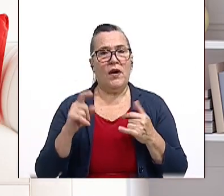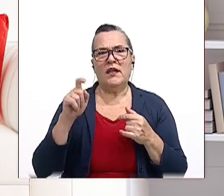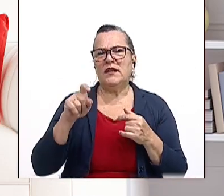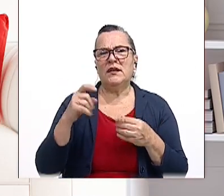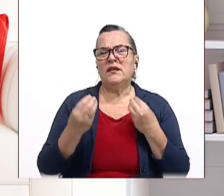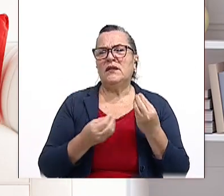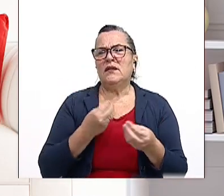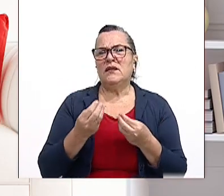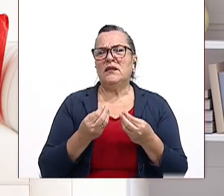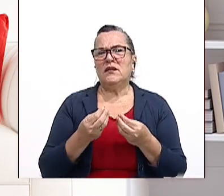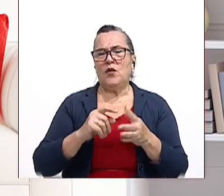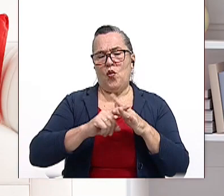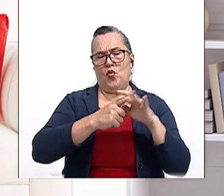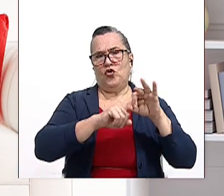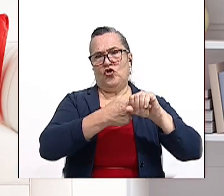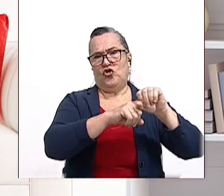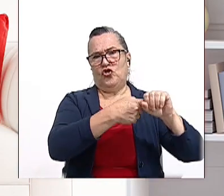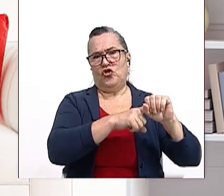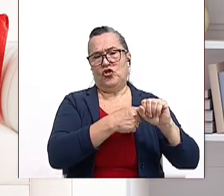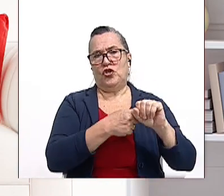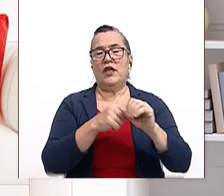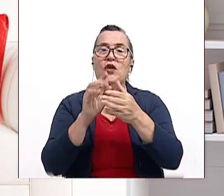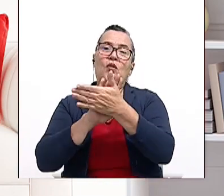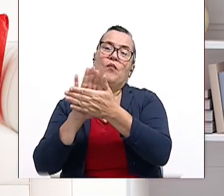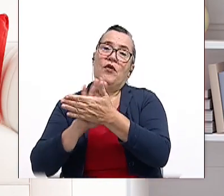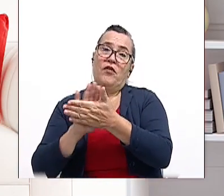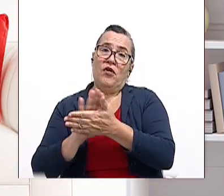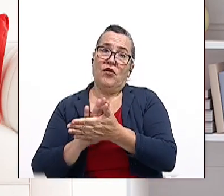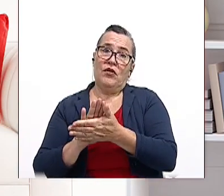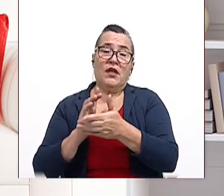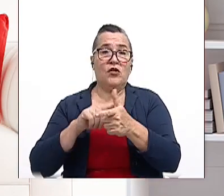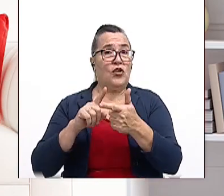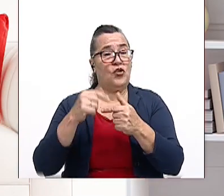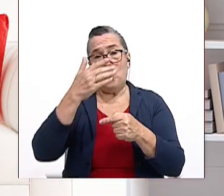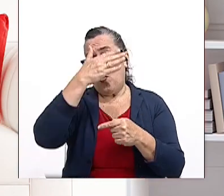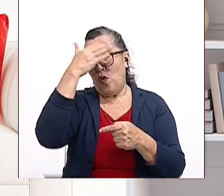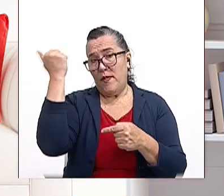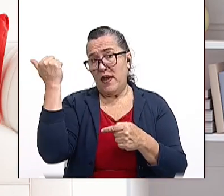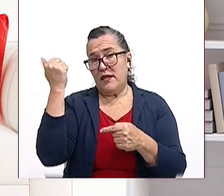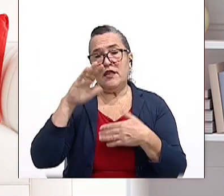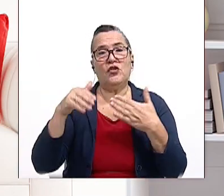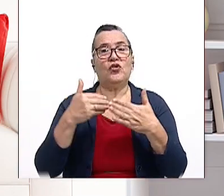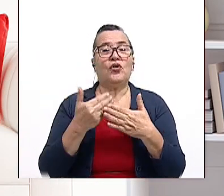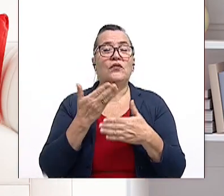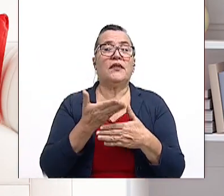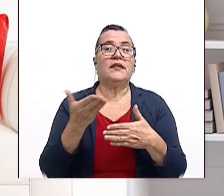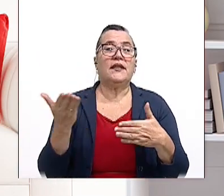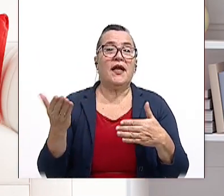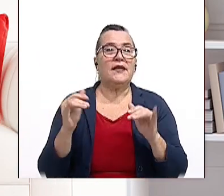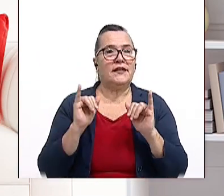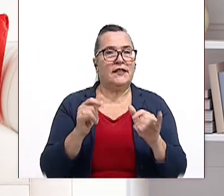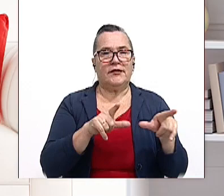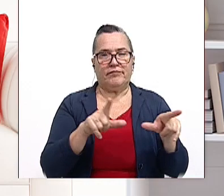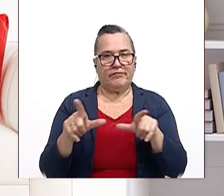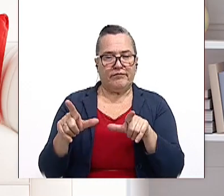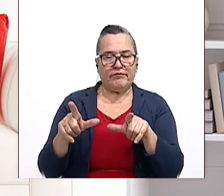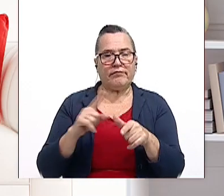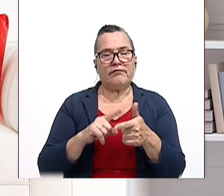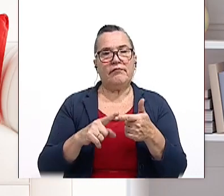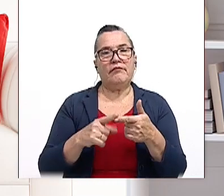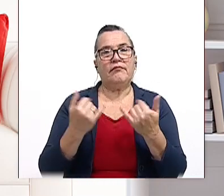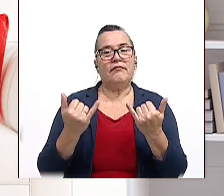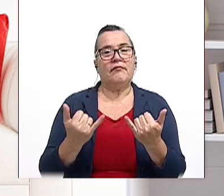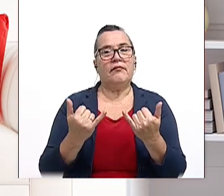sharpener and the eraser too. Okay, now that we have all the materials, I'm going to give you some very good reminders